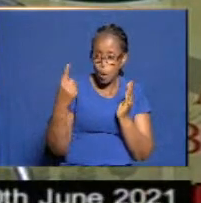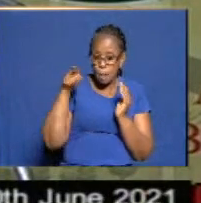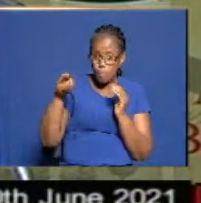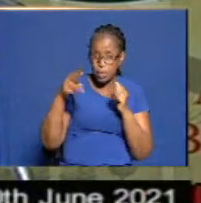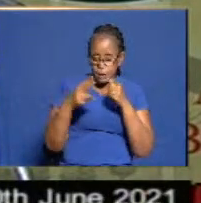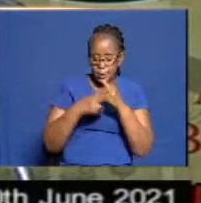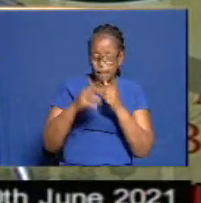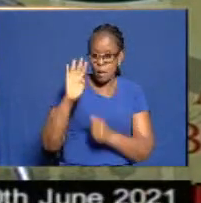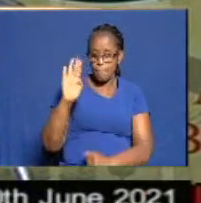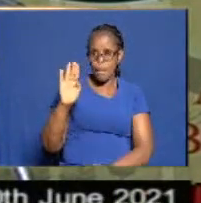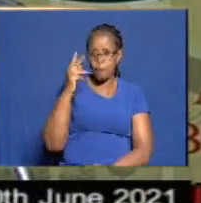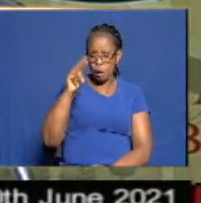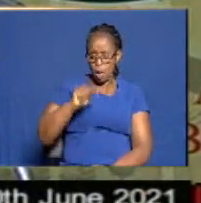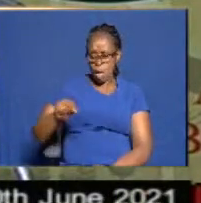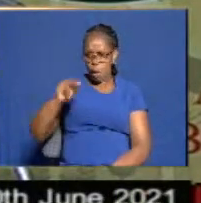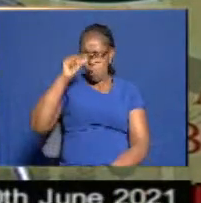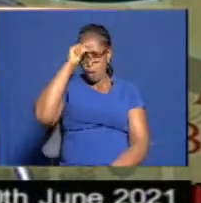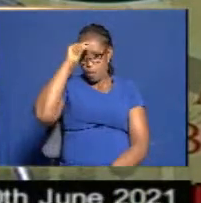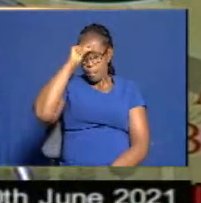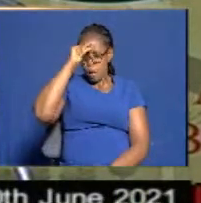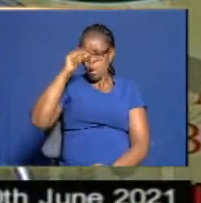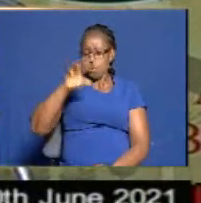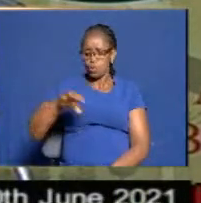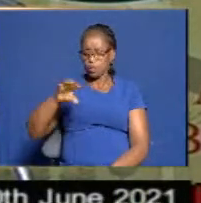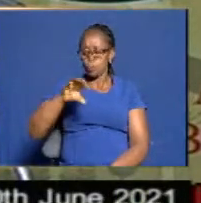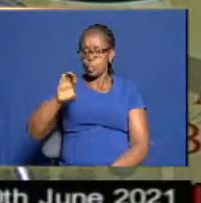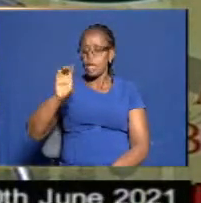₦41.7 billion for the National Government Constituency Development Fund,